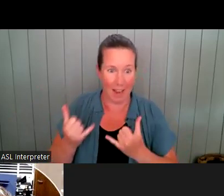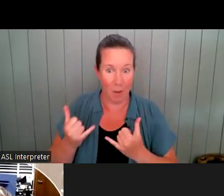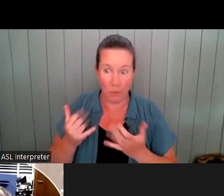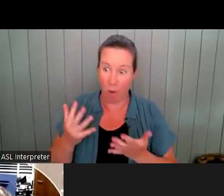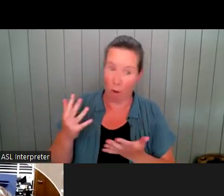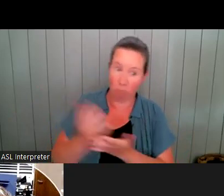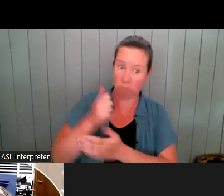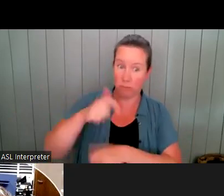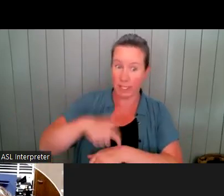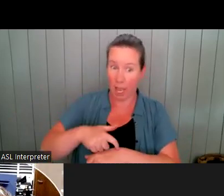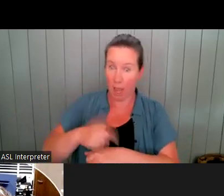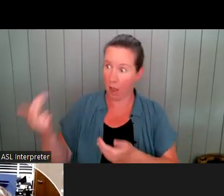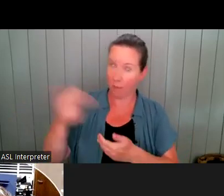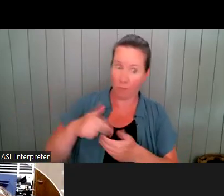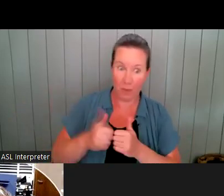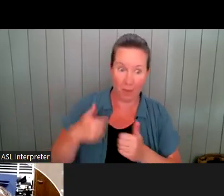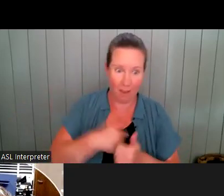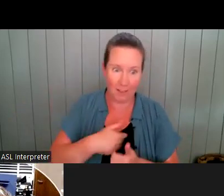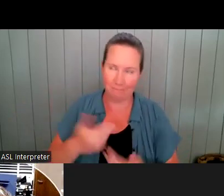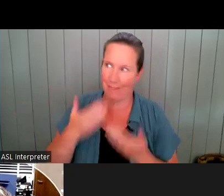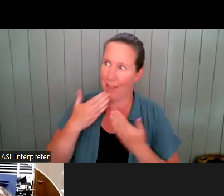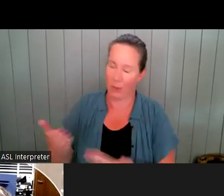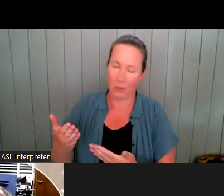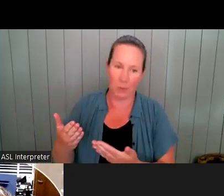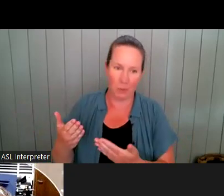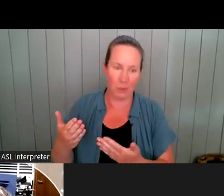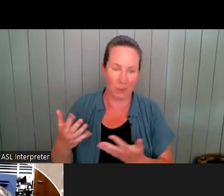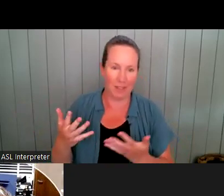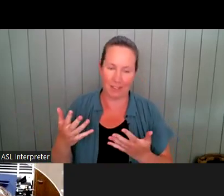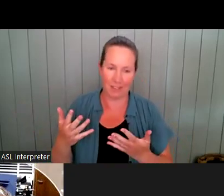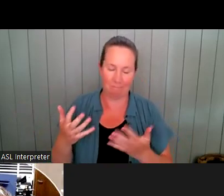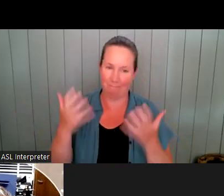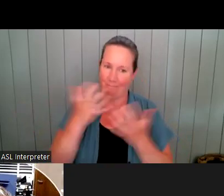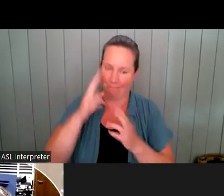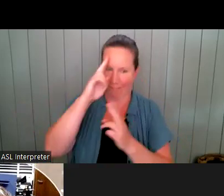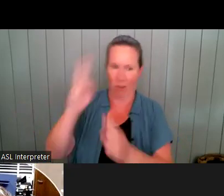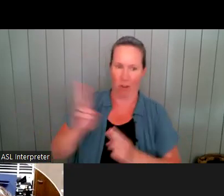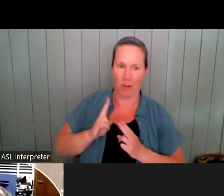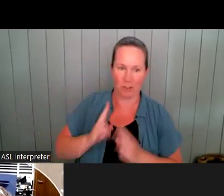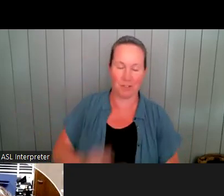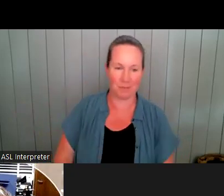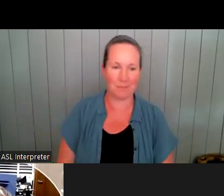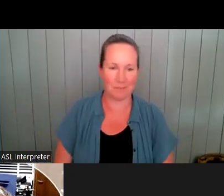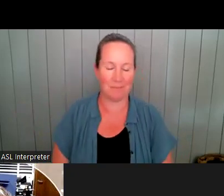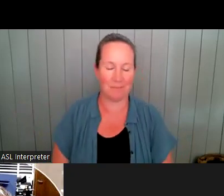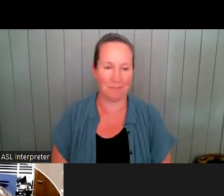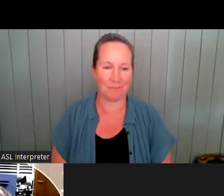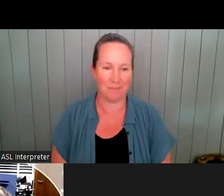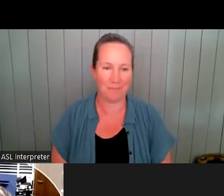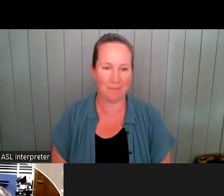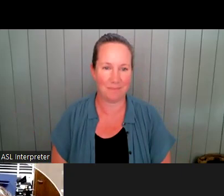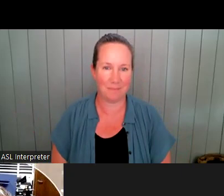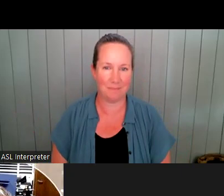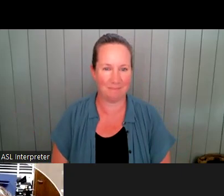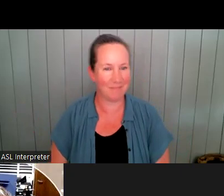for really sort of going a little beyond and above and beyond. So thank you so much.